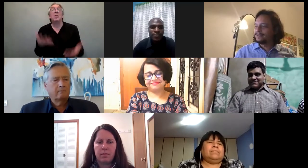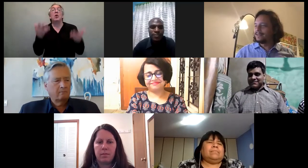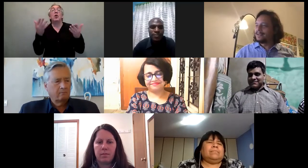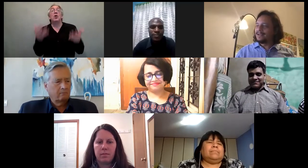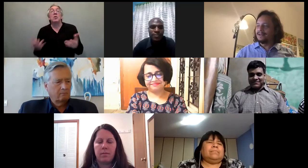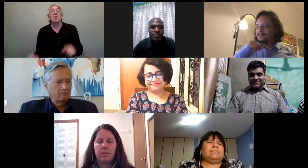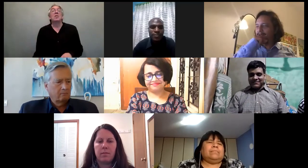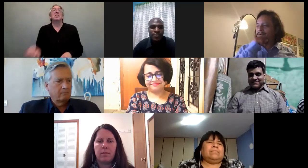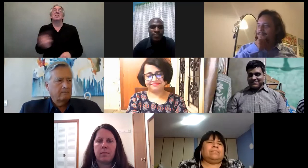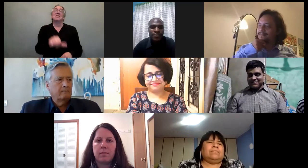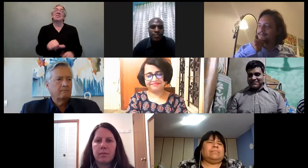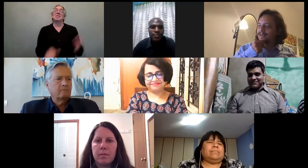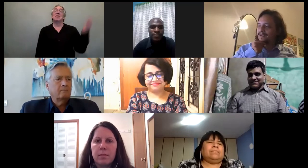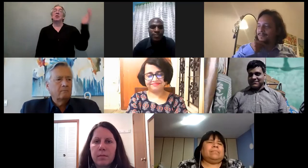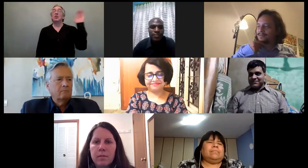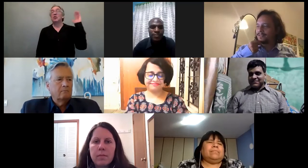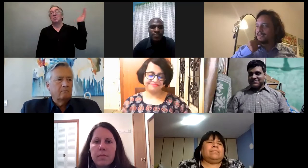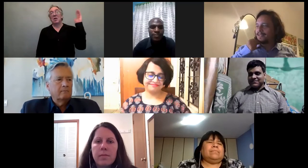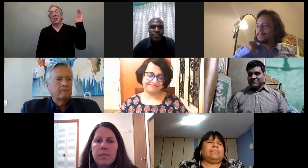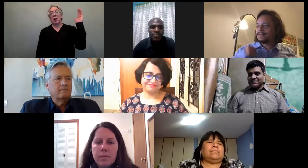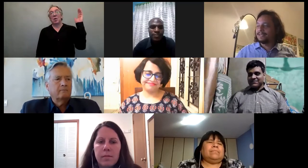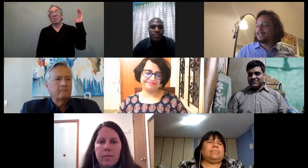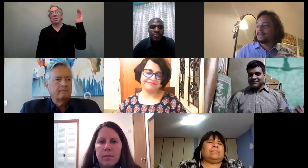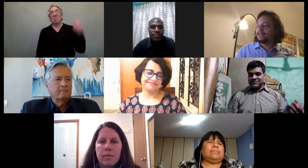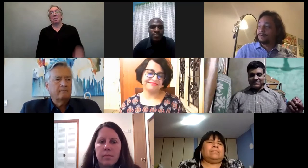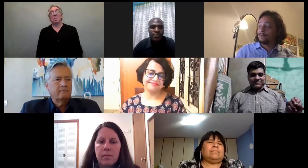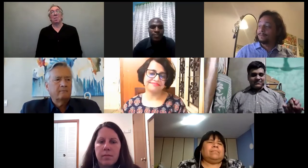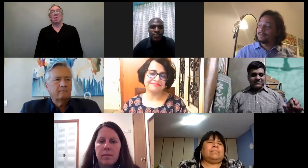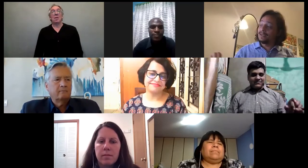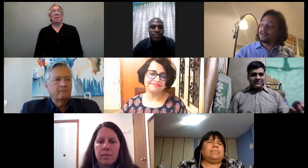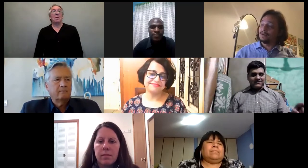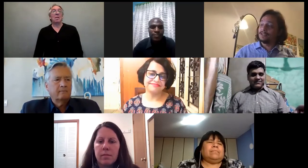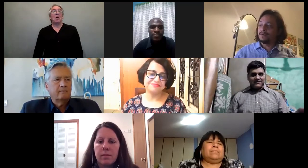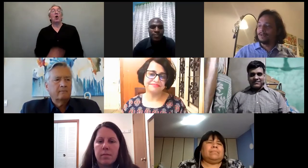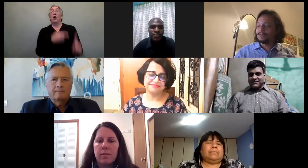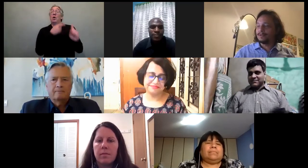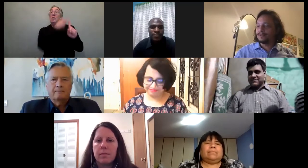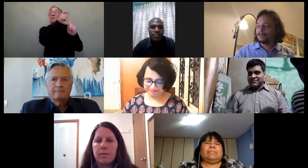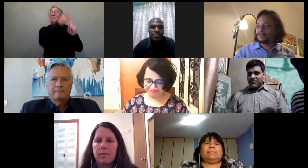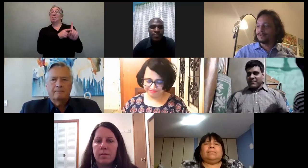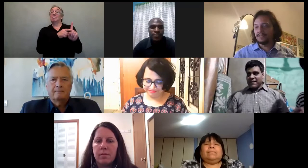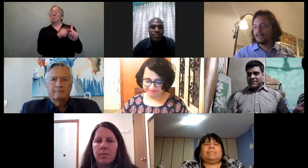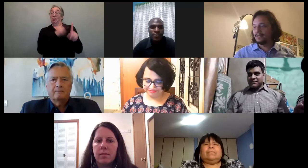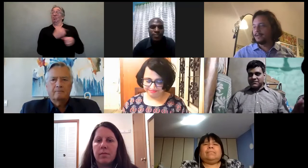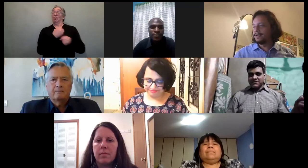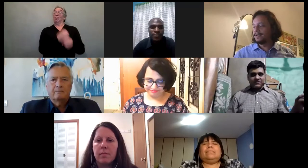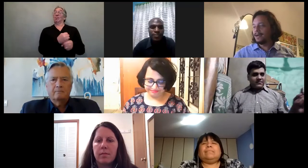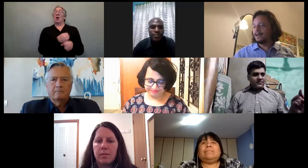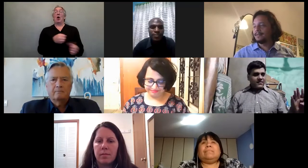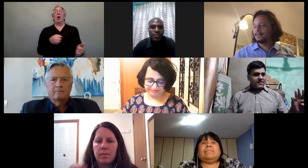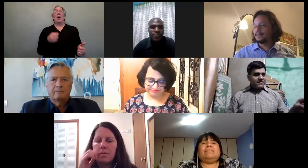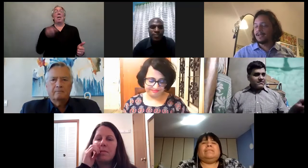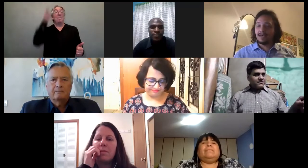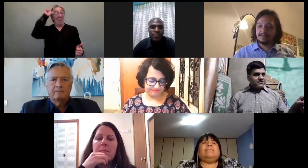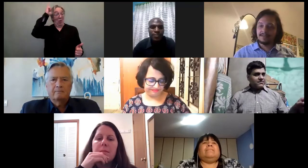Galarza from the Comisión de Damas Invidentes del Perú, CODI, also Human Rights Officer